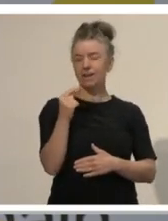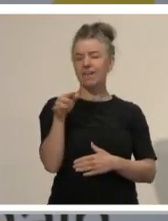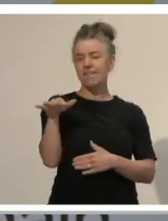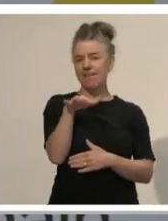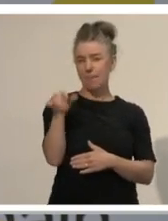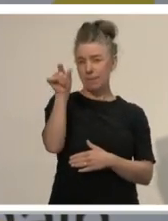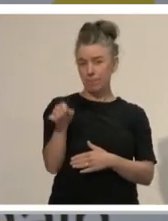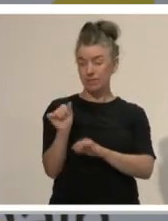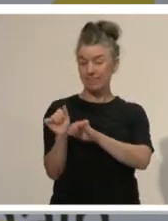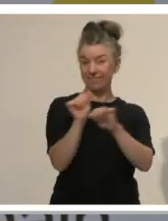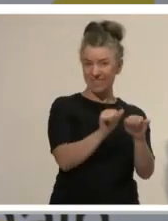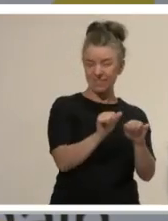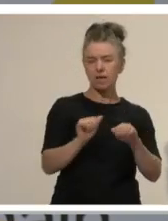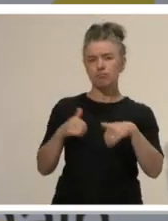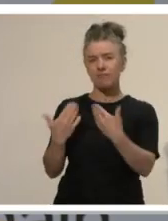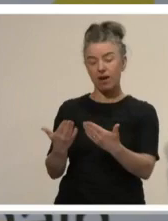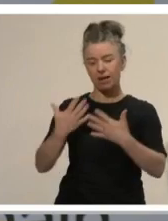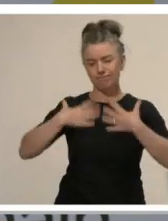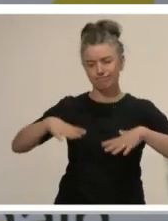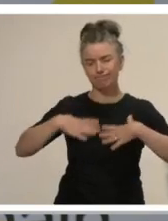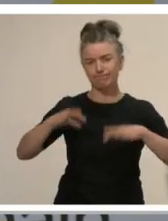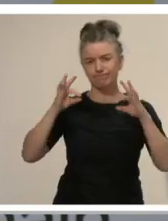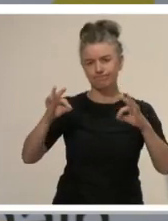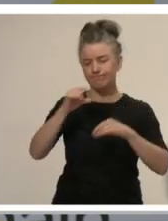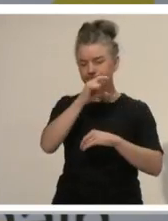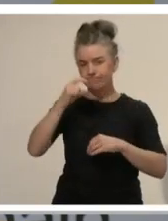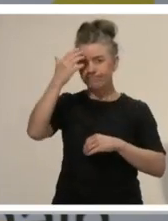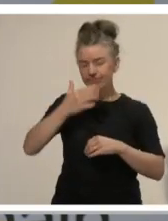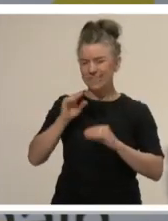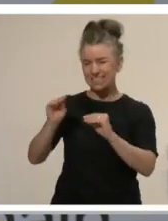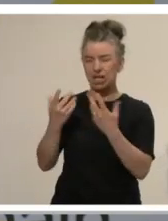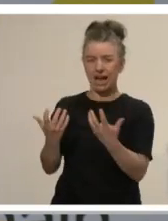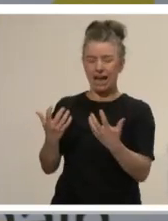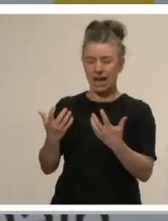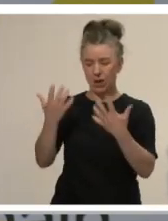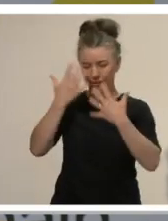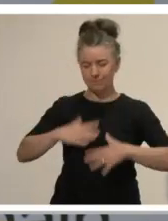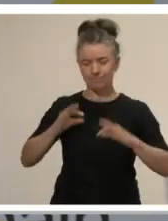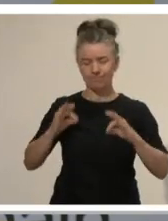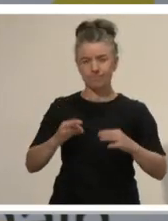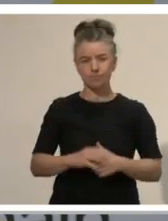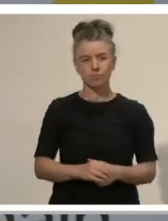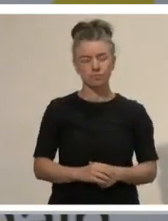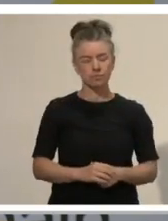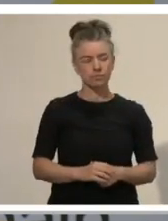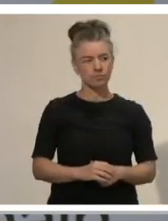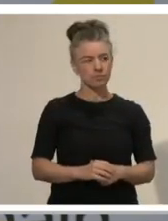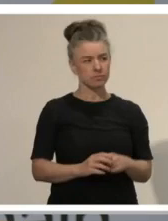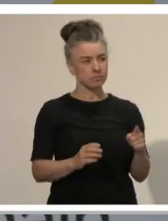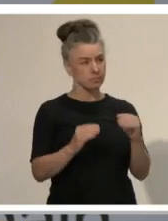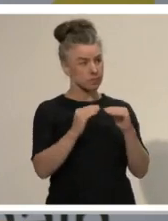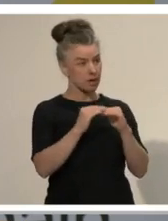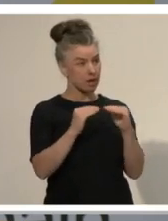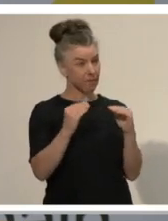visit, and PPE will be provided and its use will be instructed, so that will keep the family member safe. No changes under level 4, is